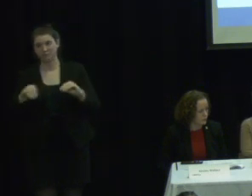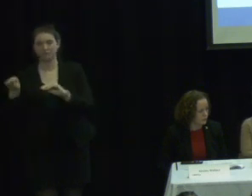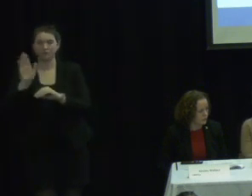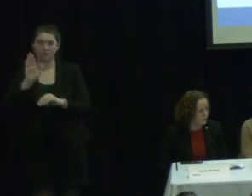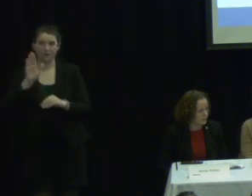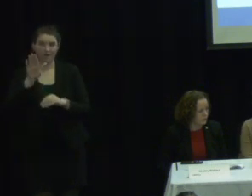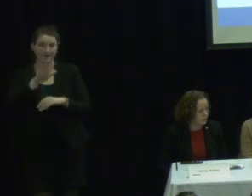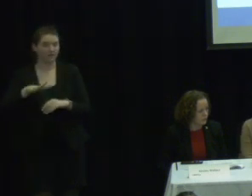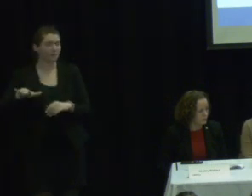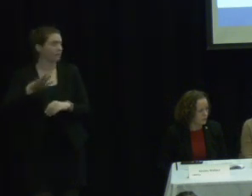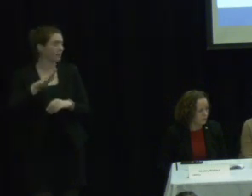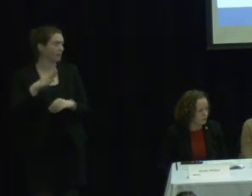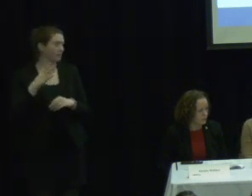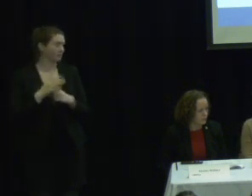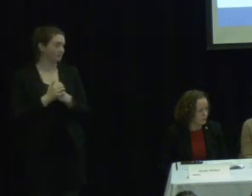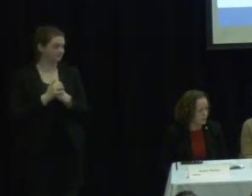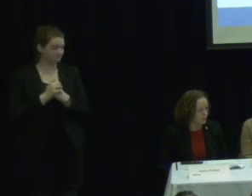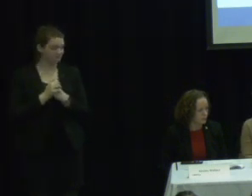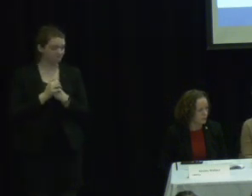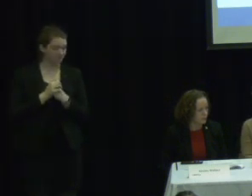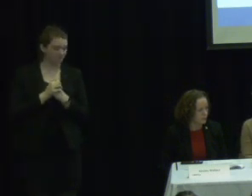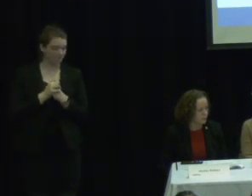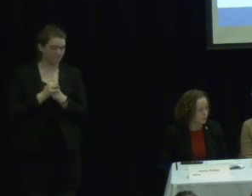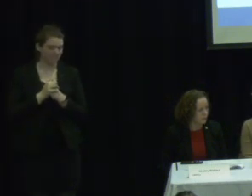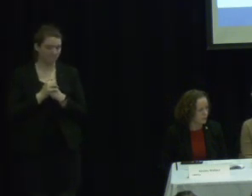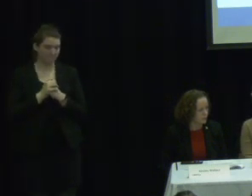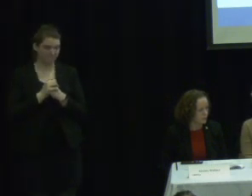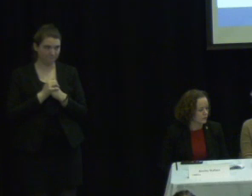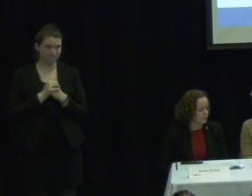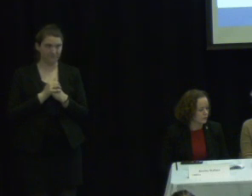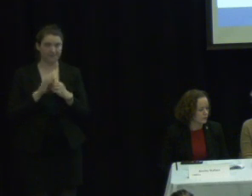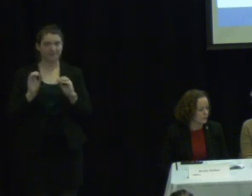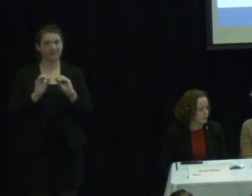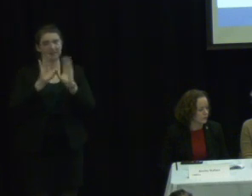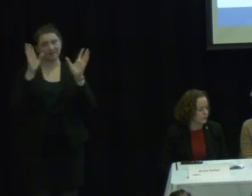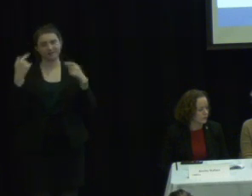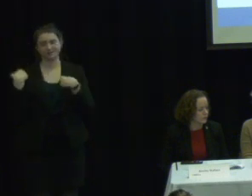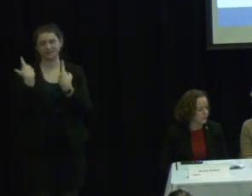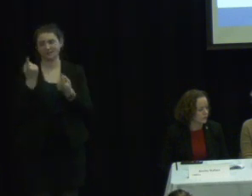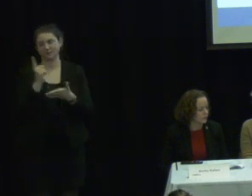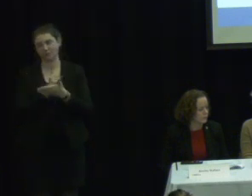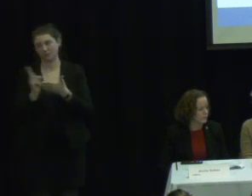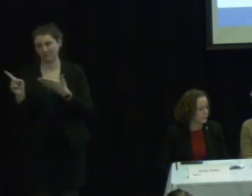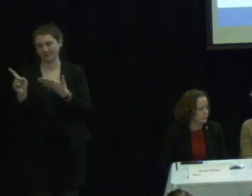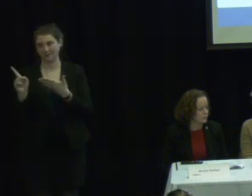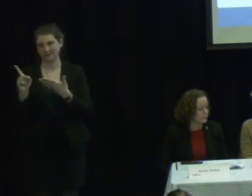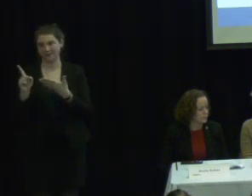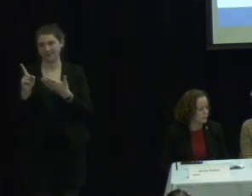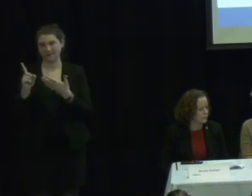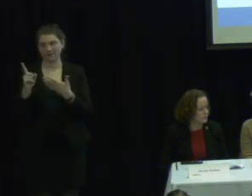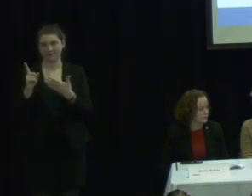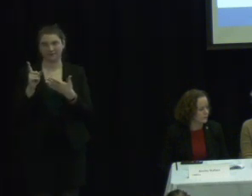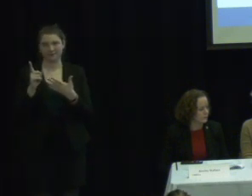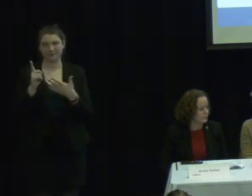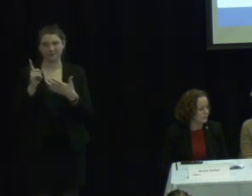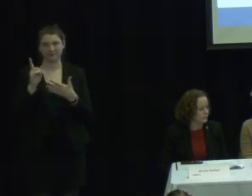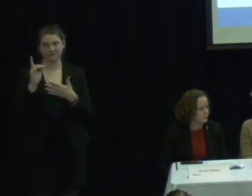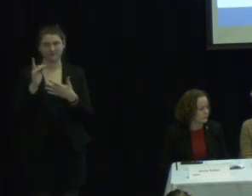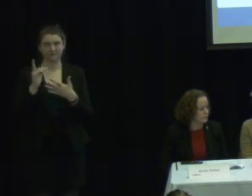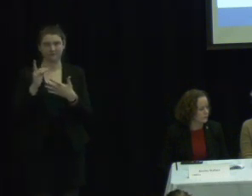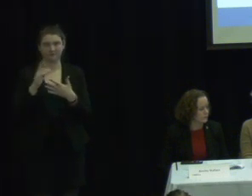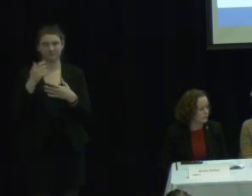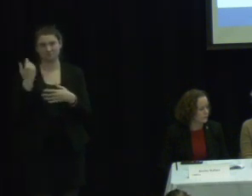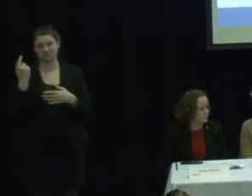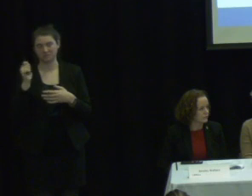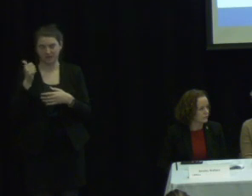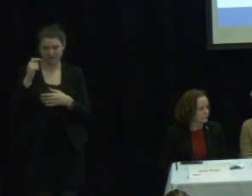we relocate people. That's become very clear in the last week to 10 days.